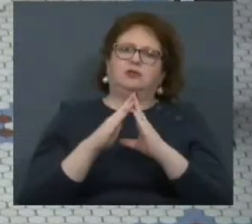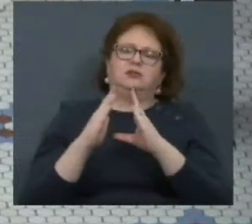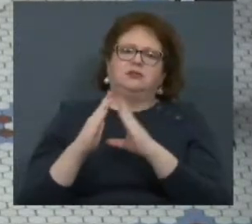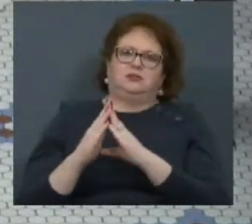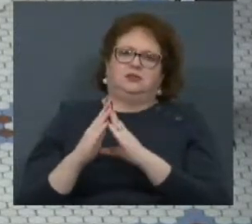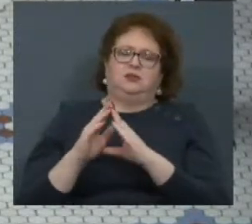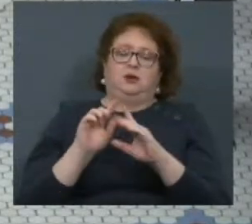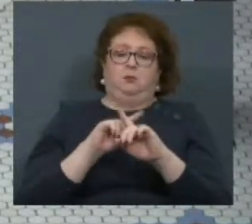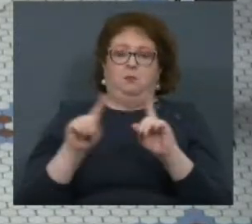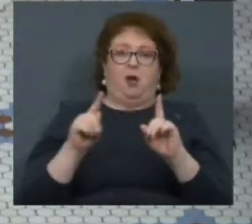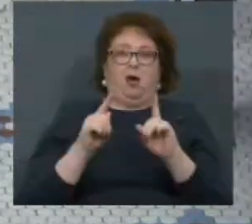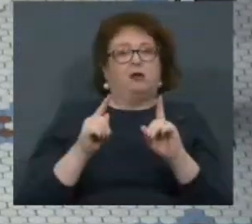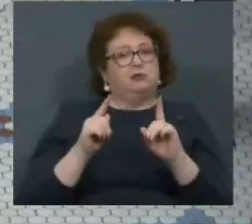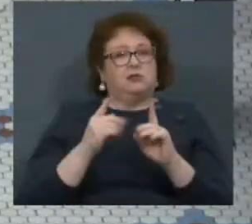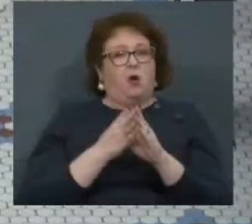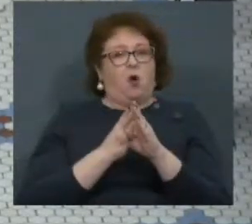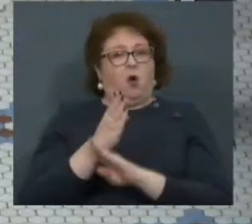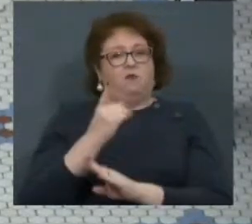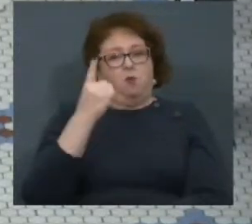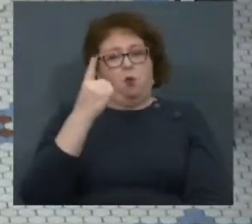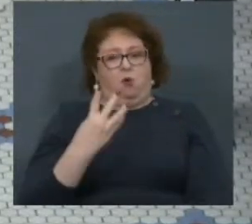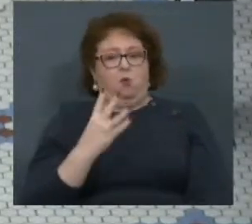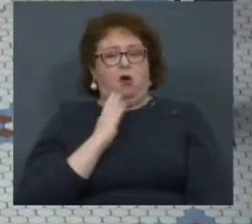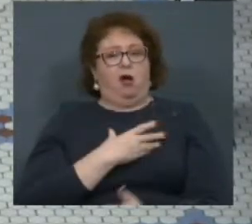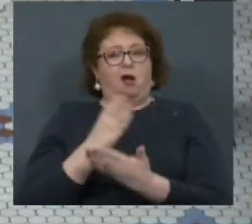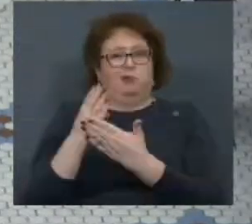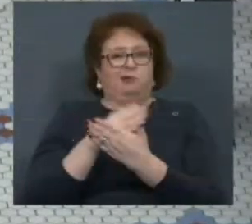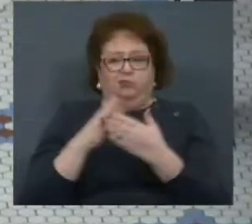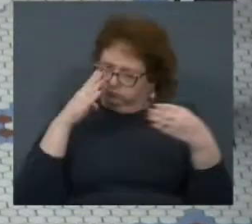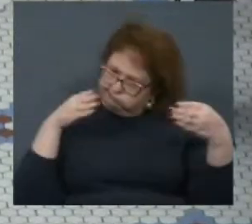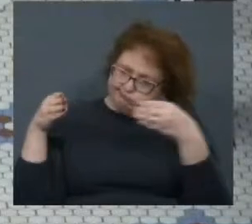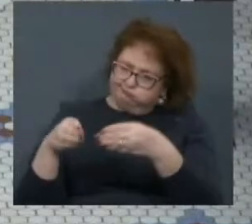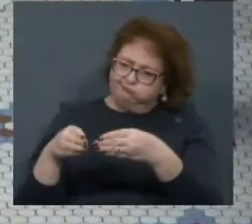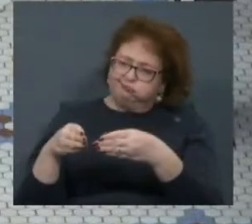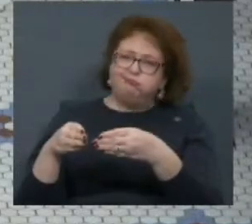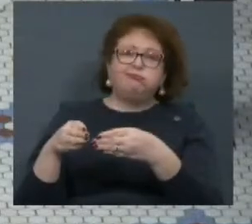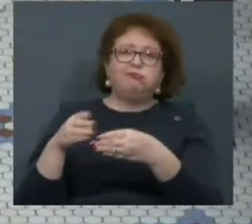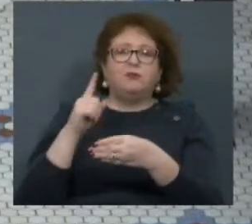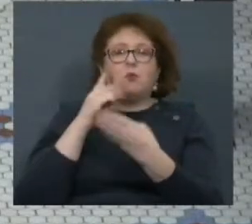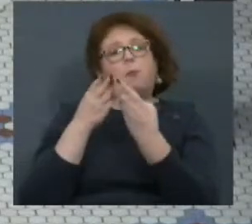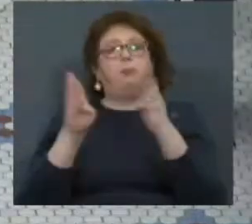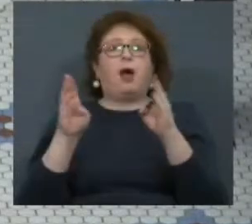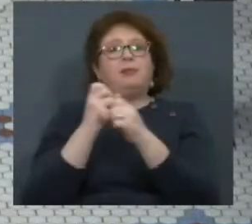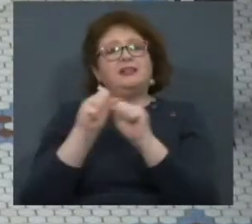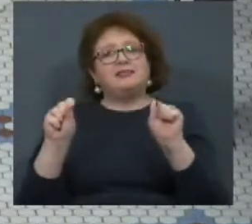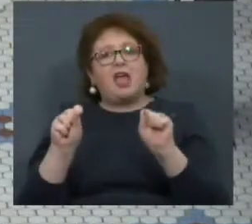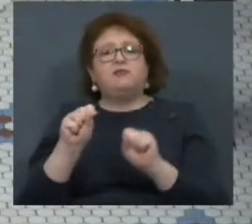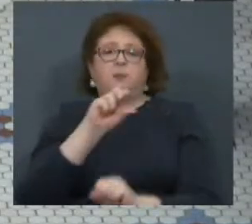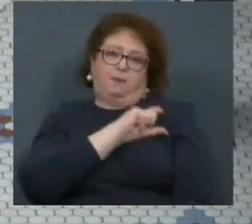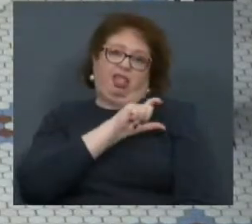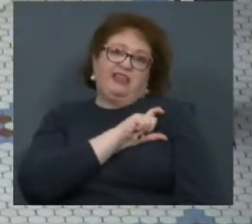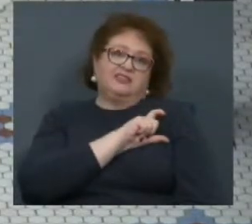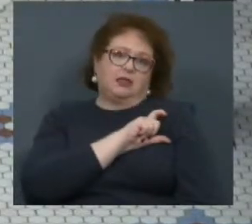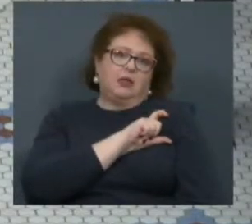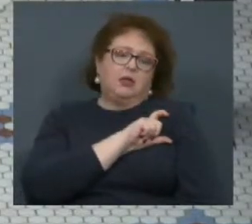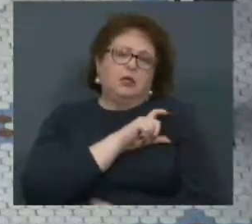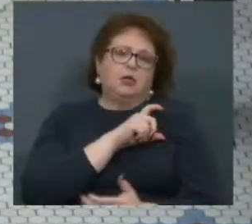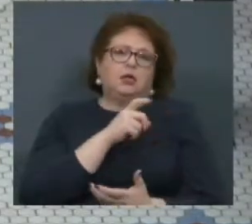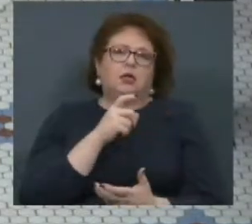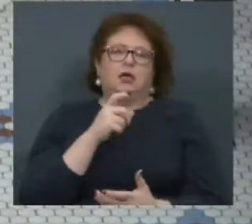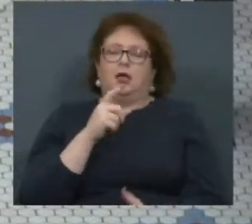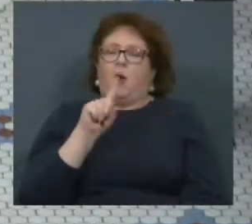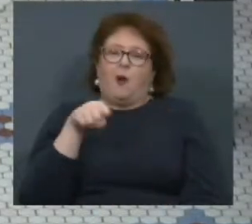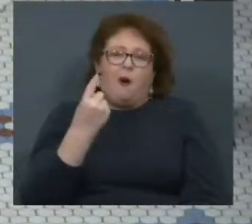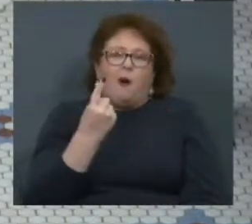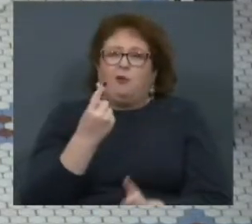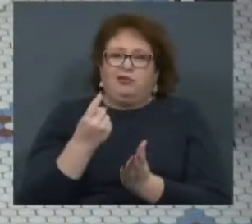city's budget is spent on public safety, let's be real here, policing, while only a fraction of that goes to public goods and social